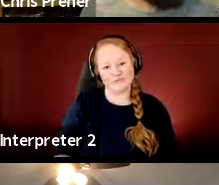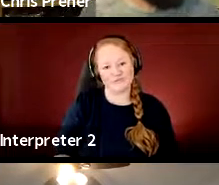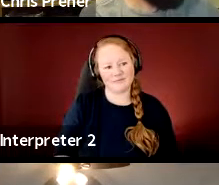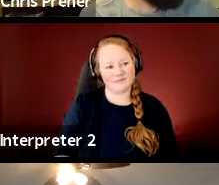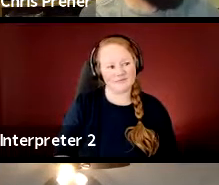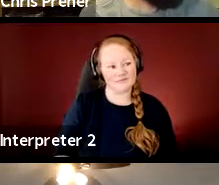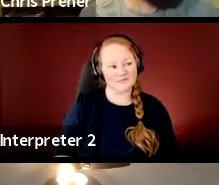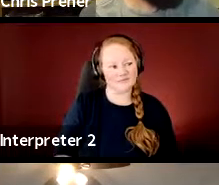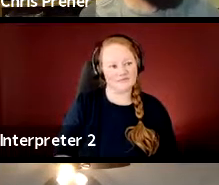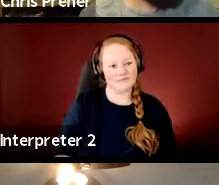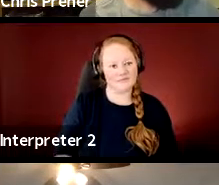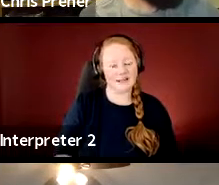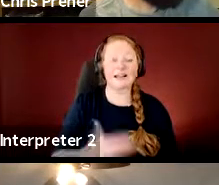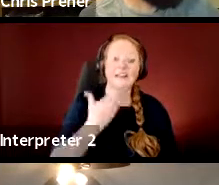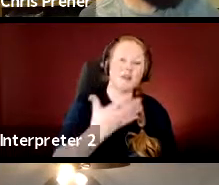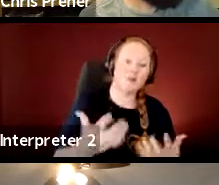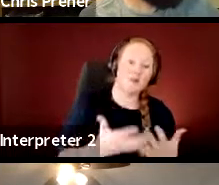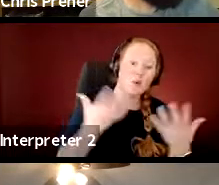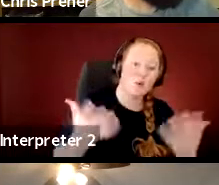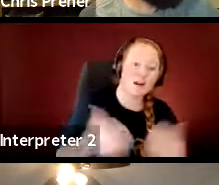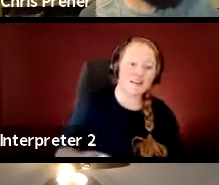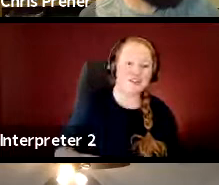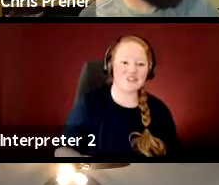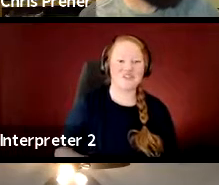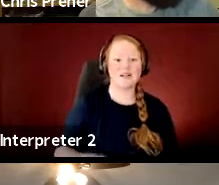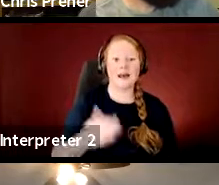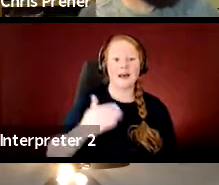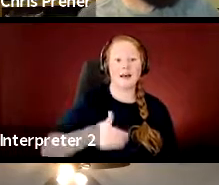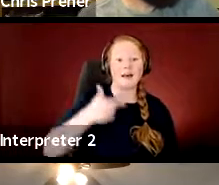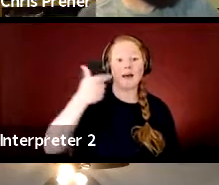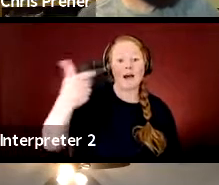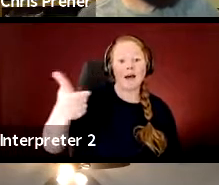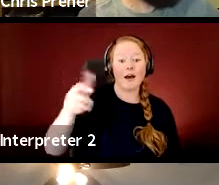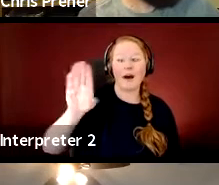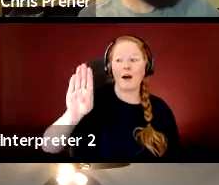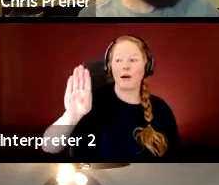Thank you so much. Next up is Bata.